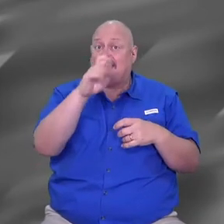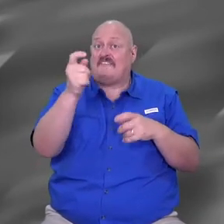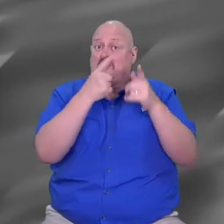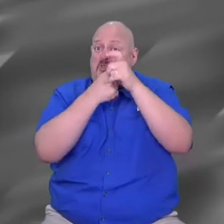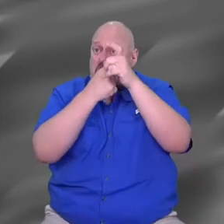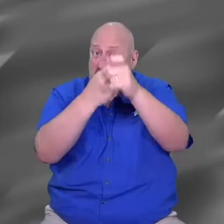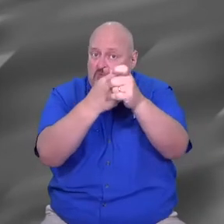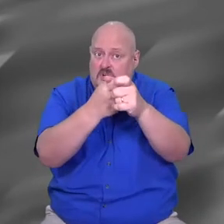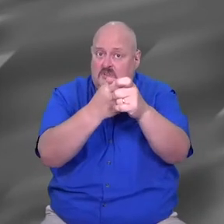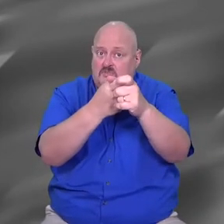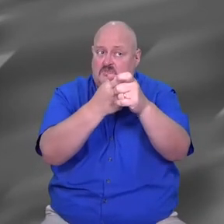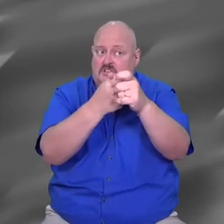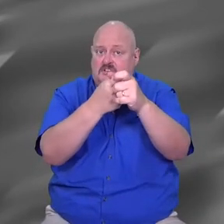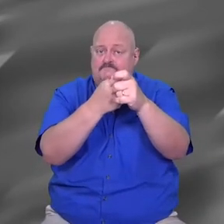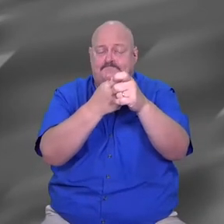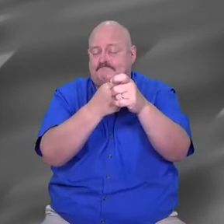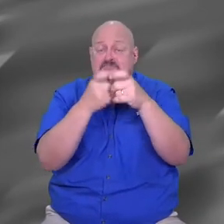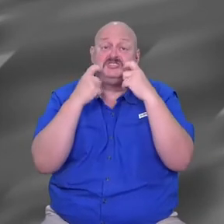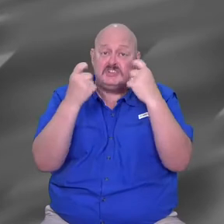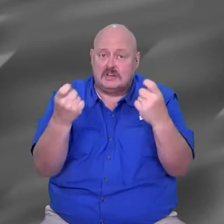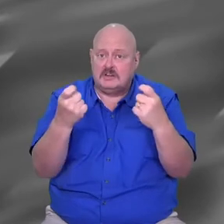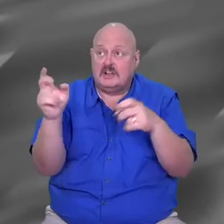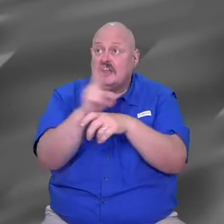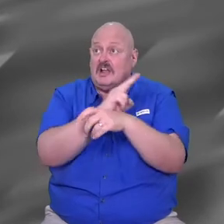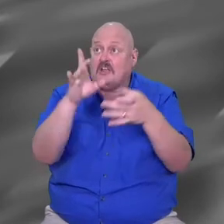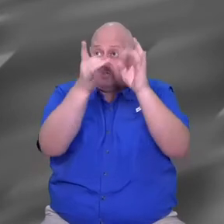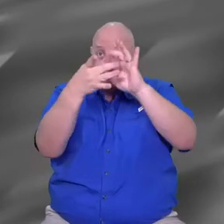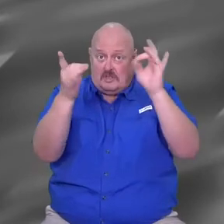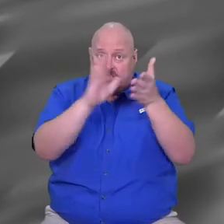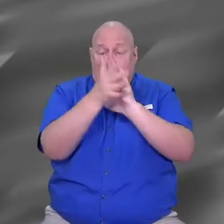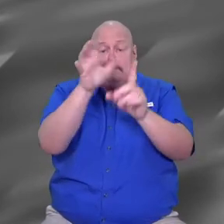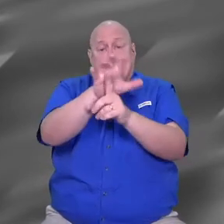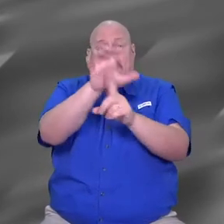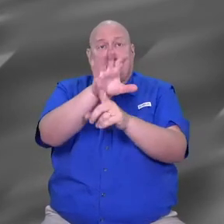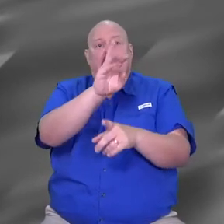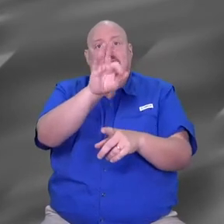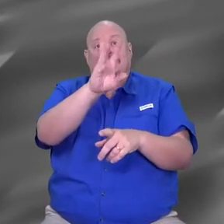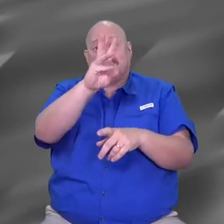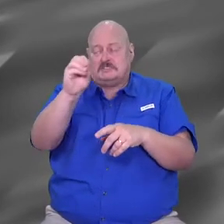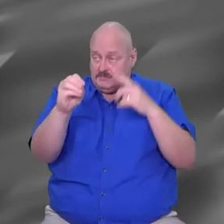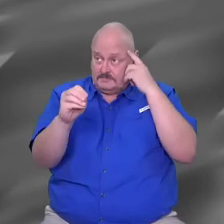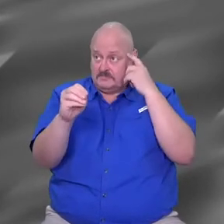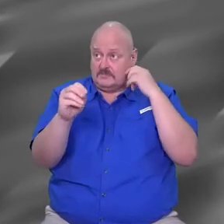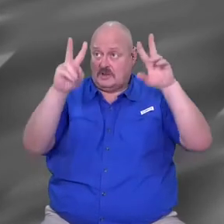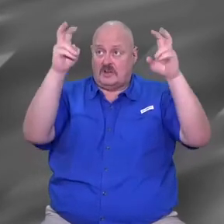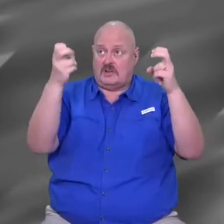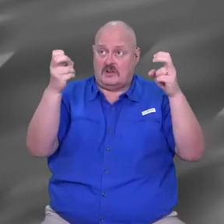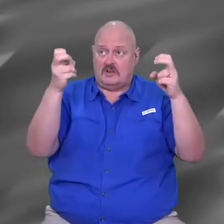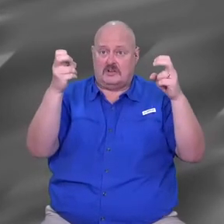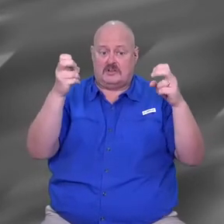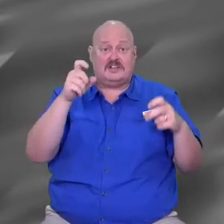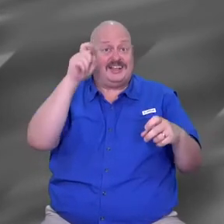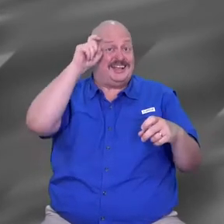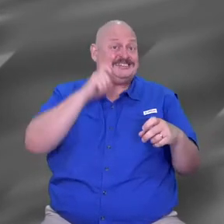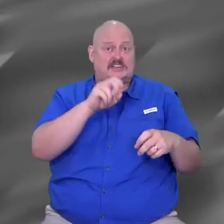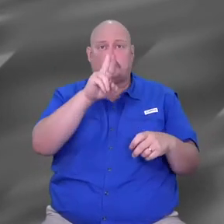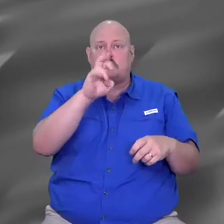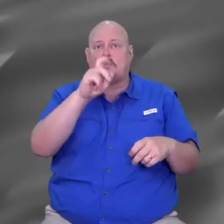running to mischief. You know, I'm going to use a phrase that became popular in the 60s. We called it the, quote, sexual